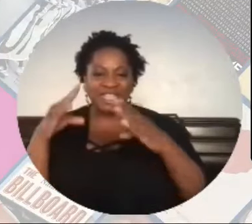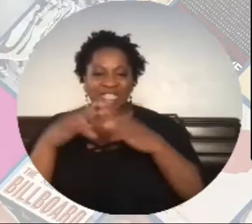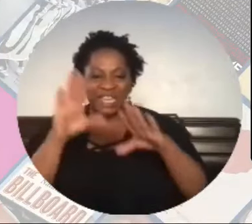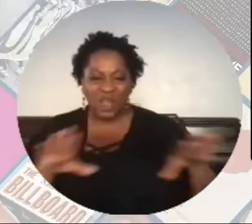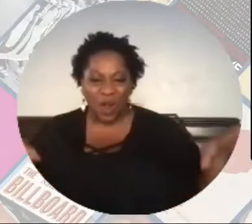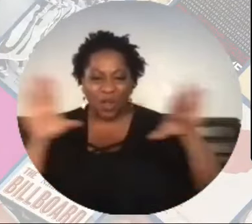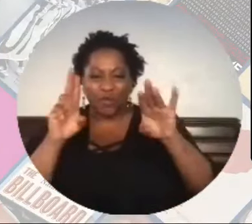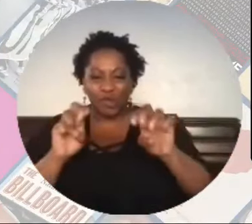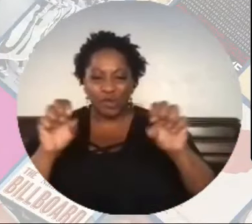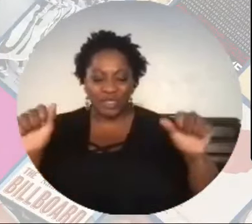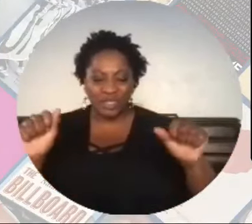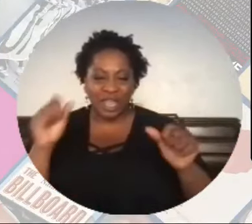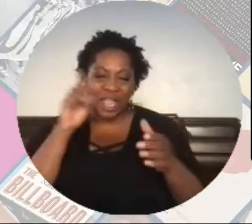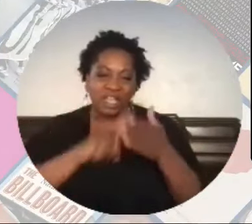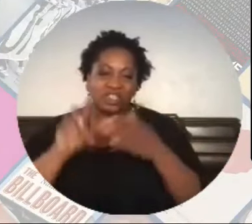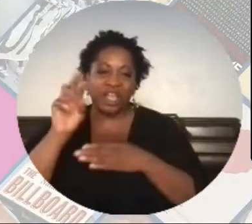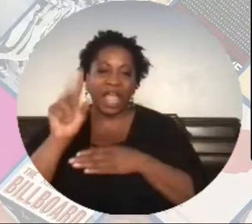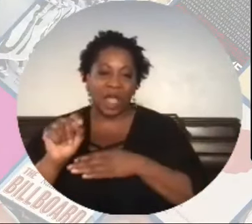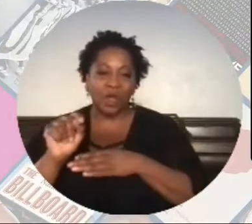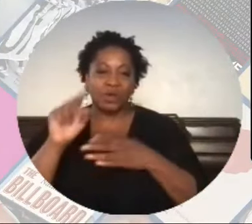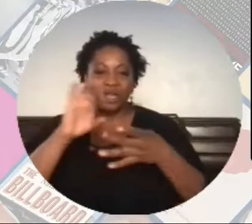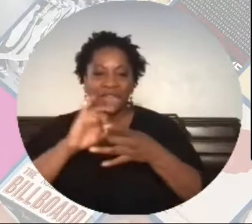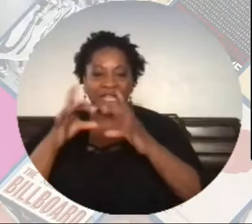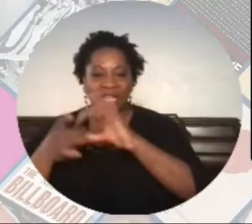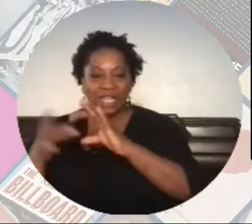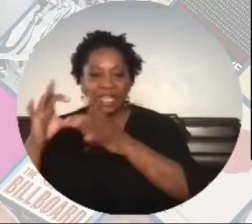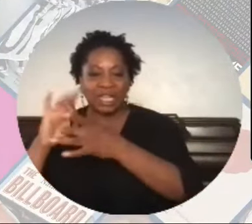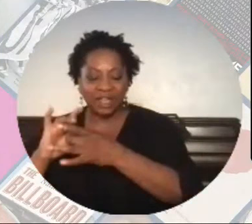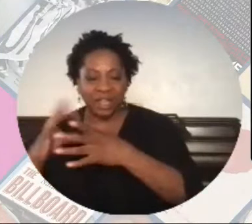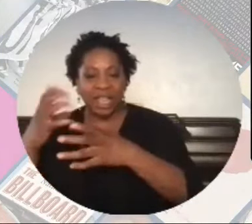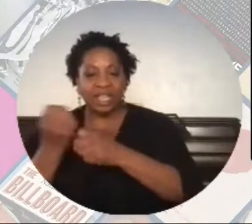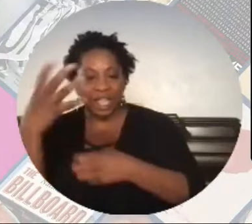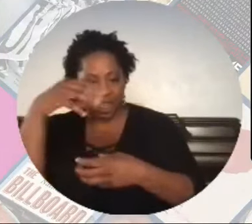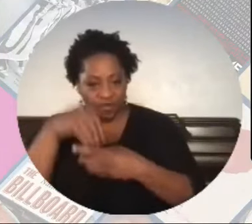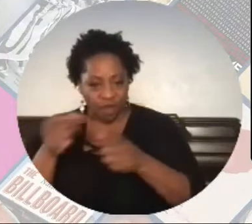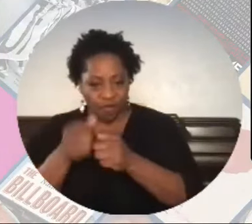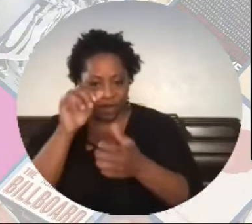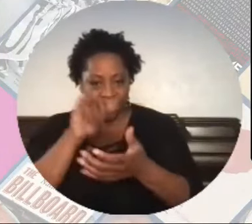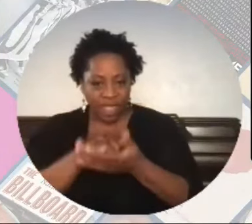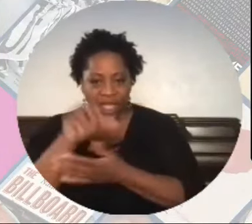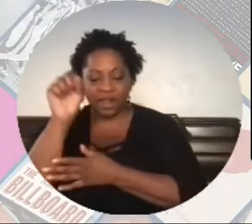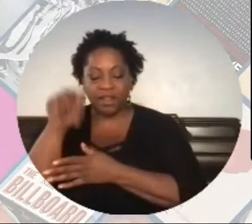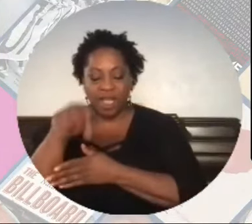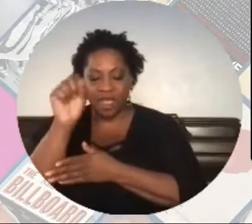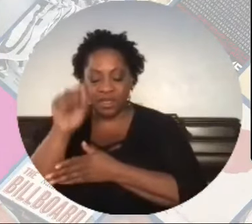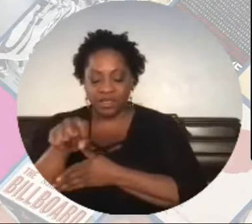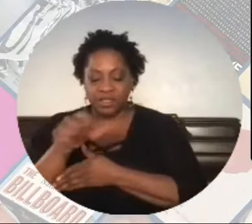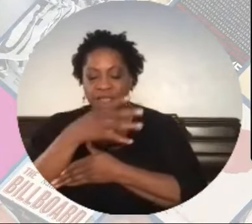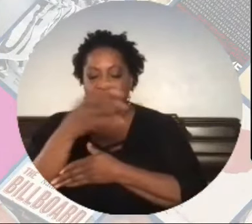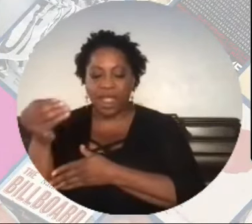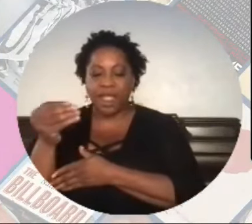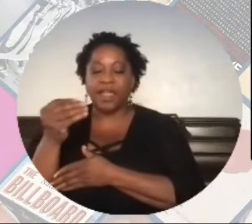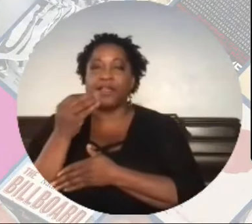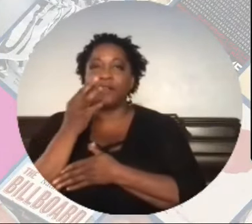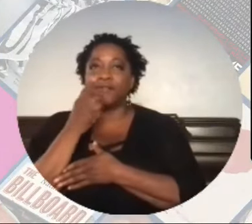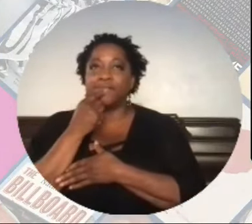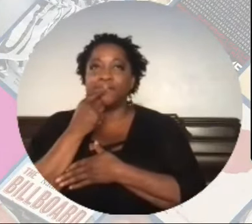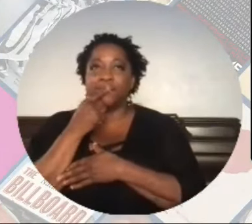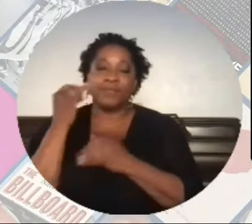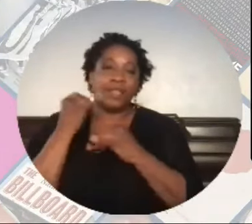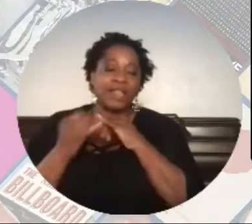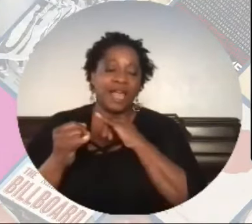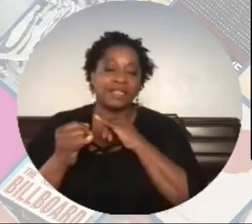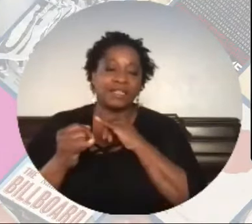US um check out those links and get involved um and